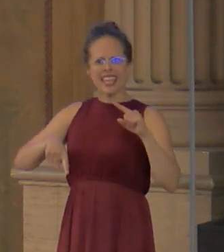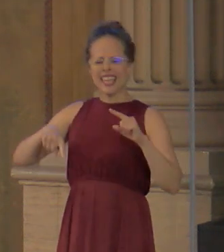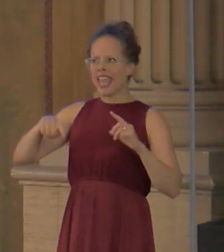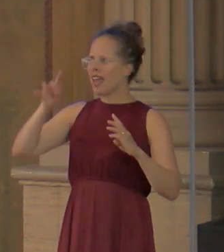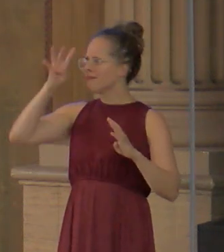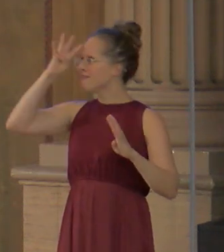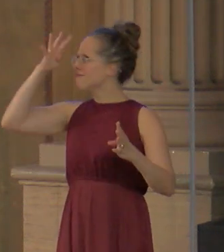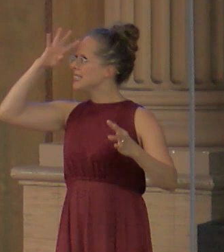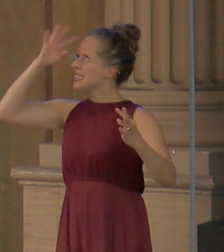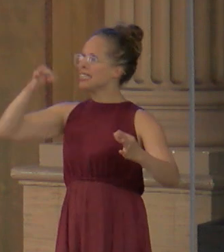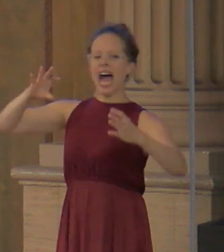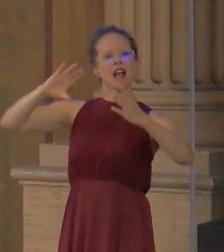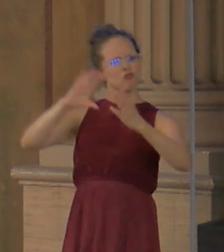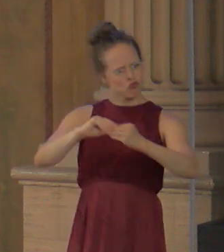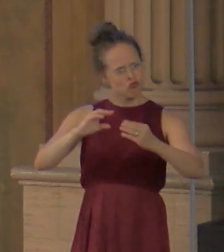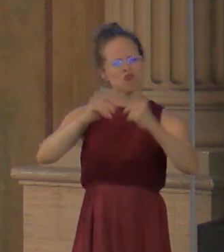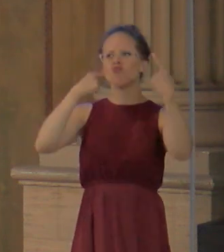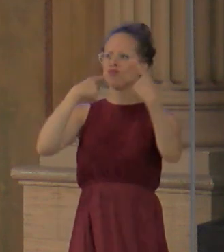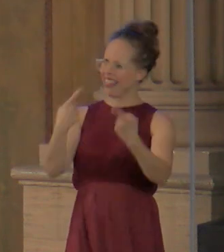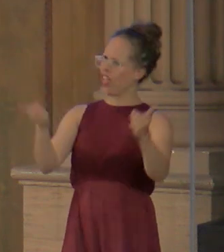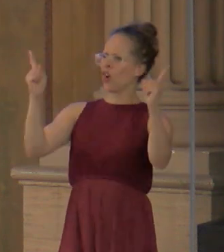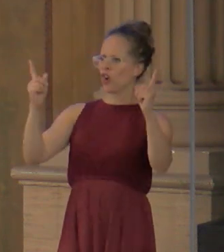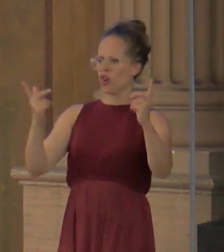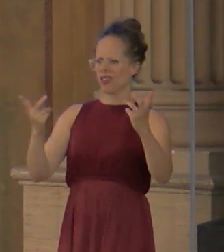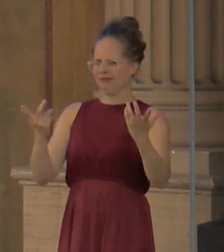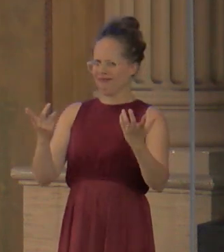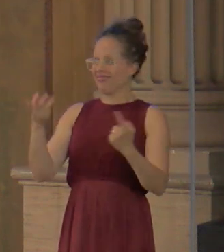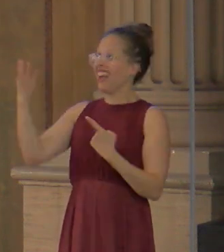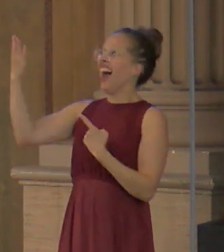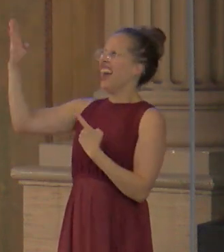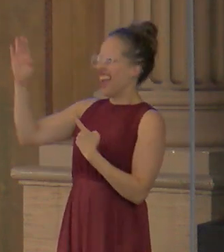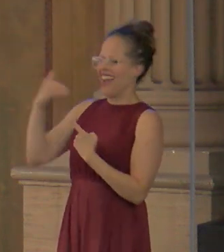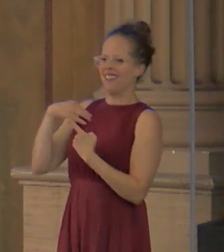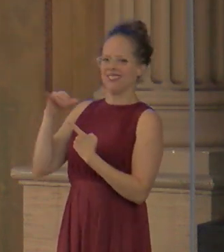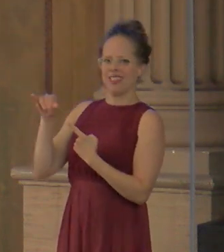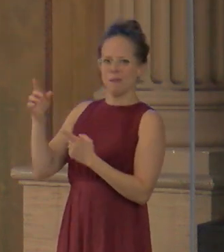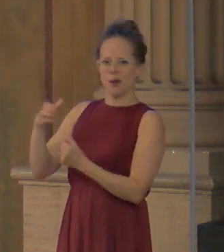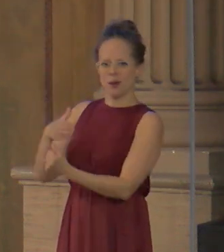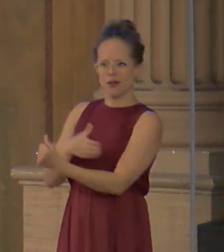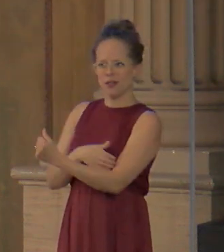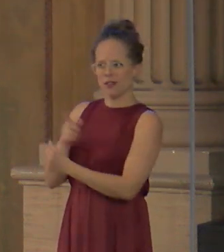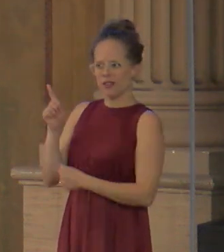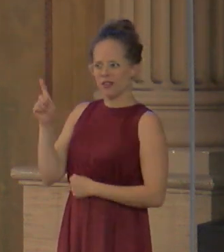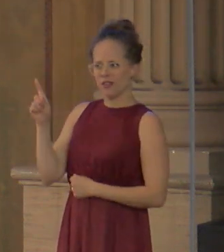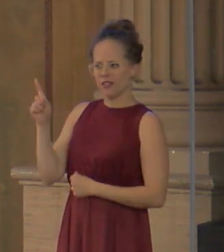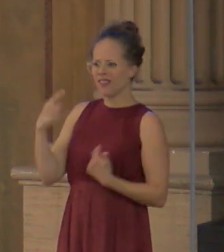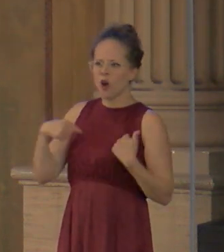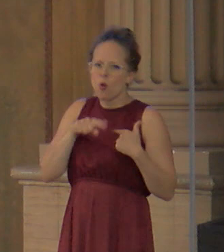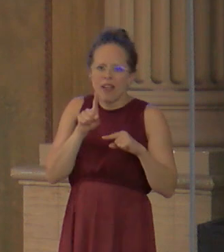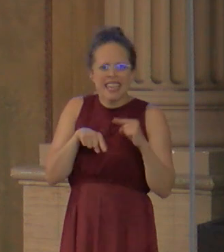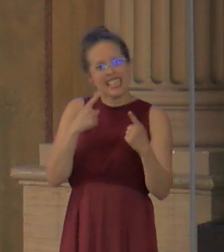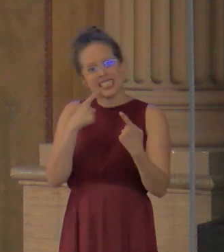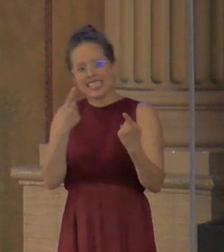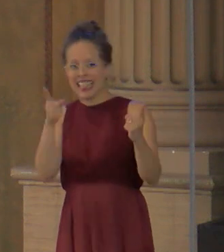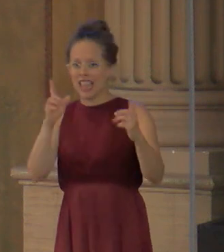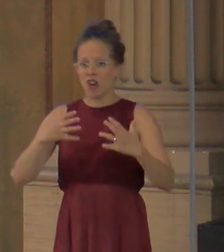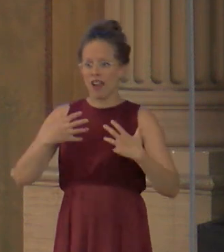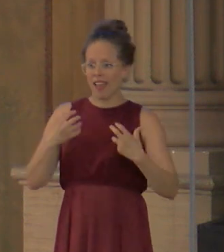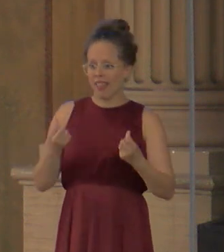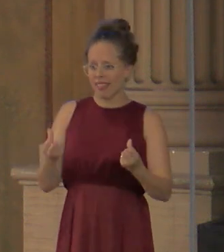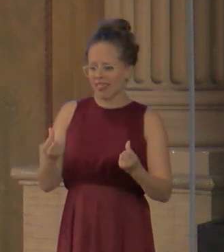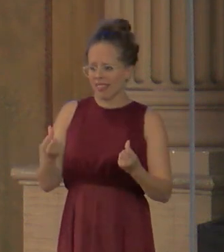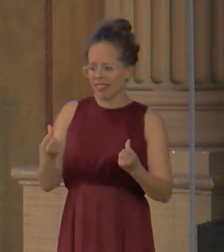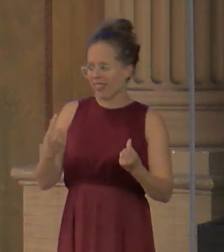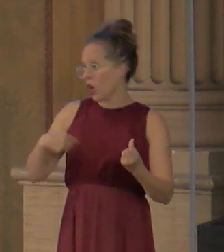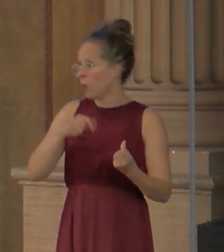declare things to be real. Only God has that power. So we don't declare things like health.